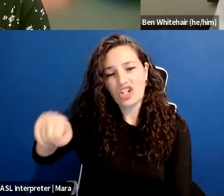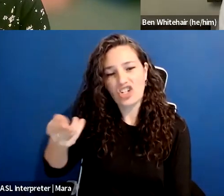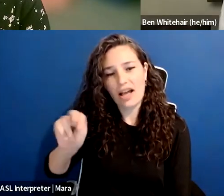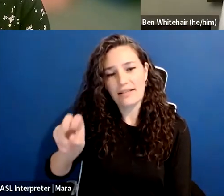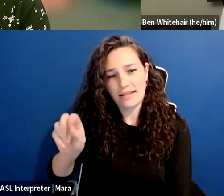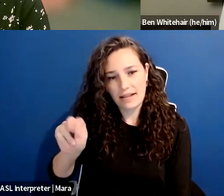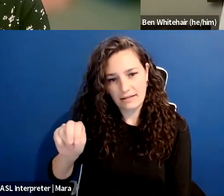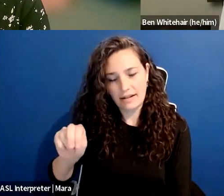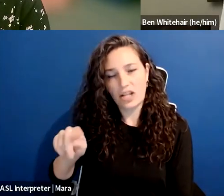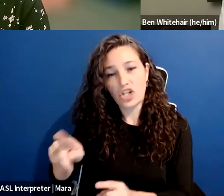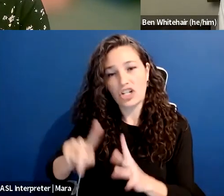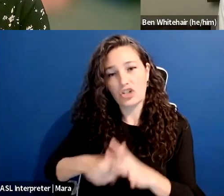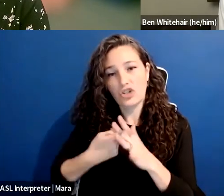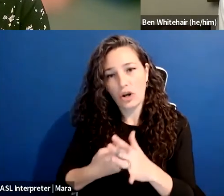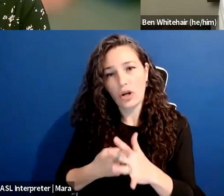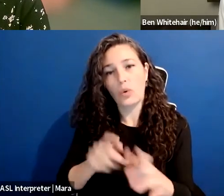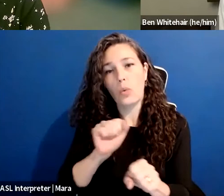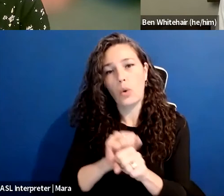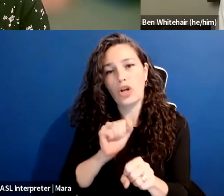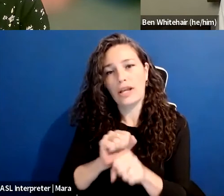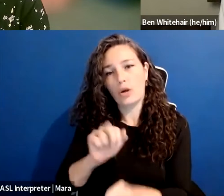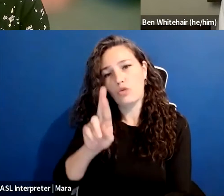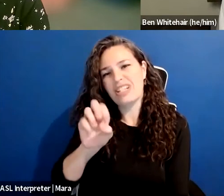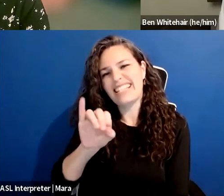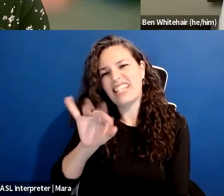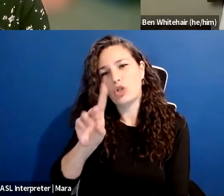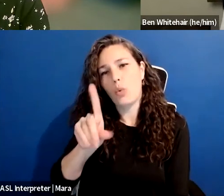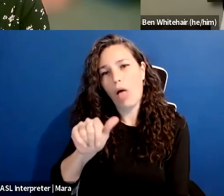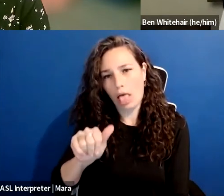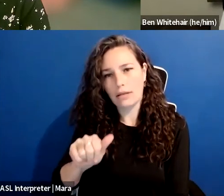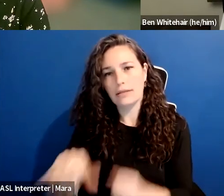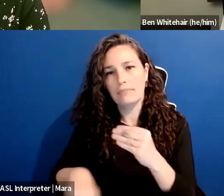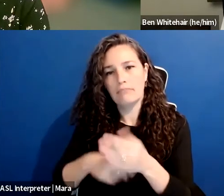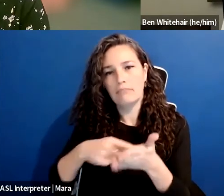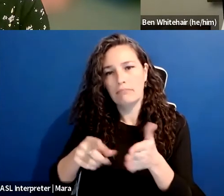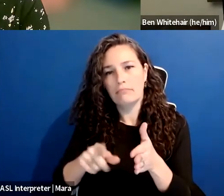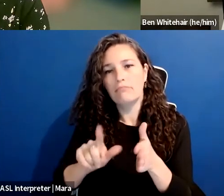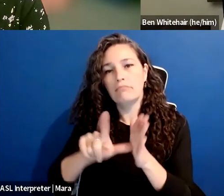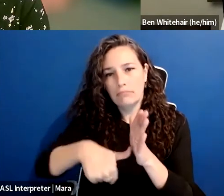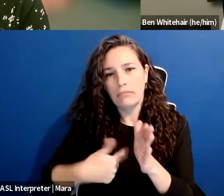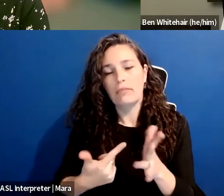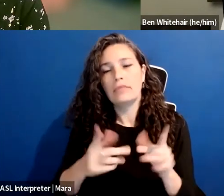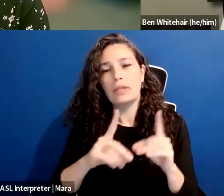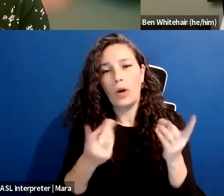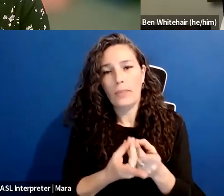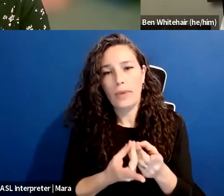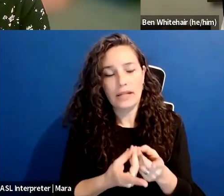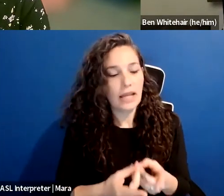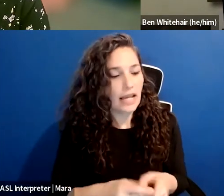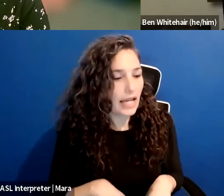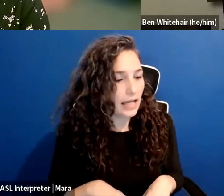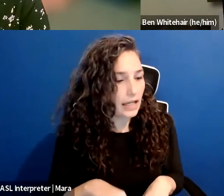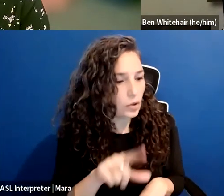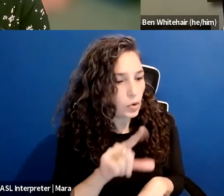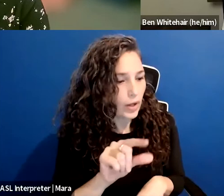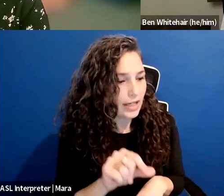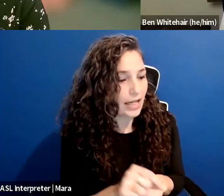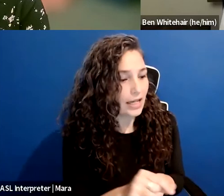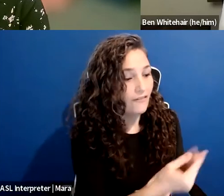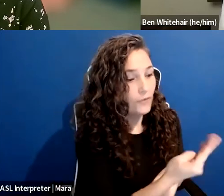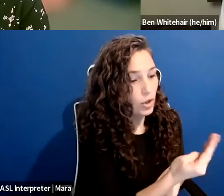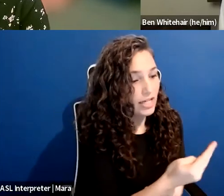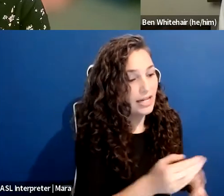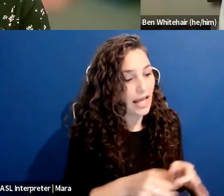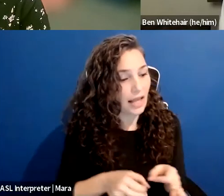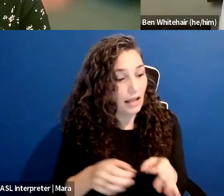SAG-AFTRA Residuals Claims Department in 2014 before moving to the Theatrical Contracts Department. In 2018, she